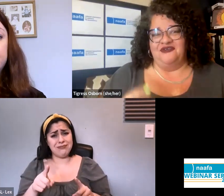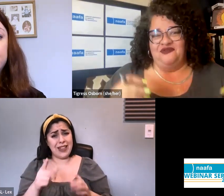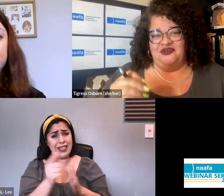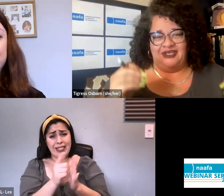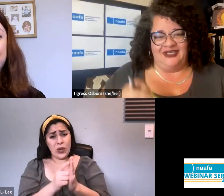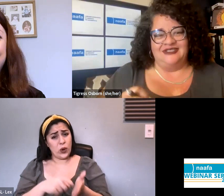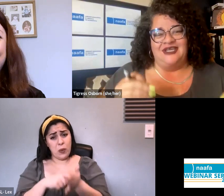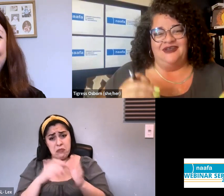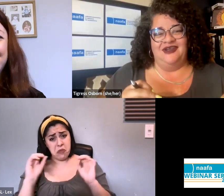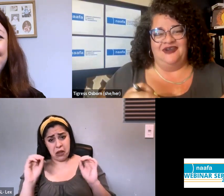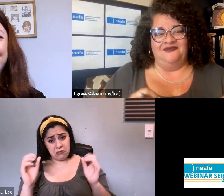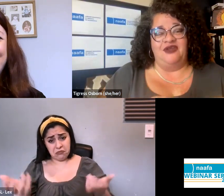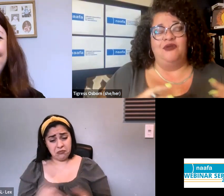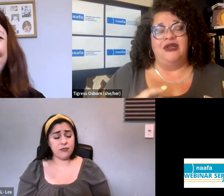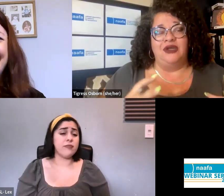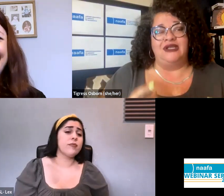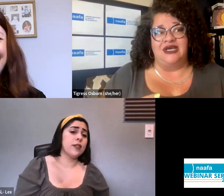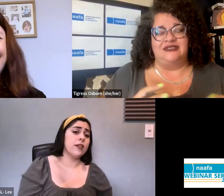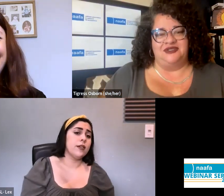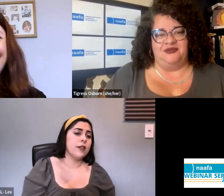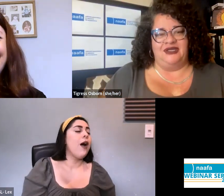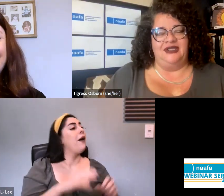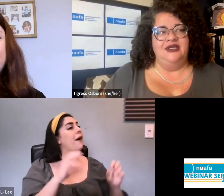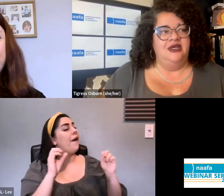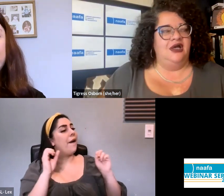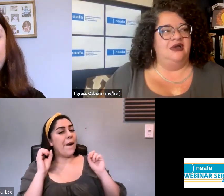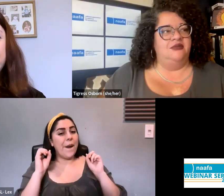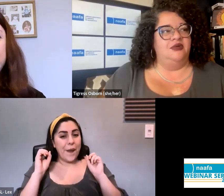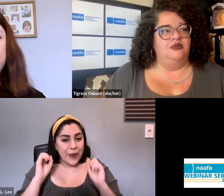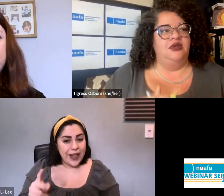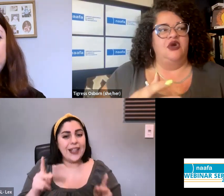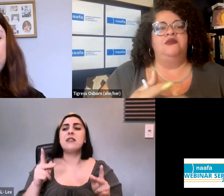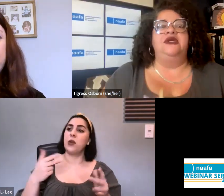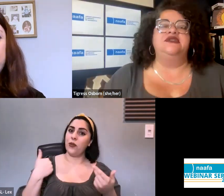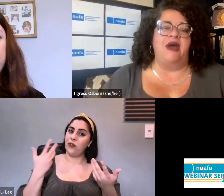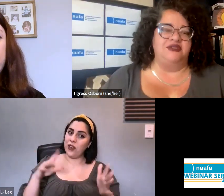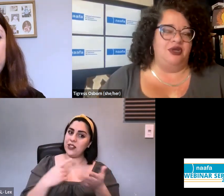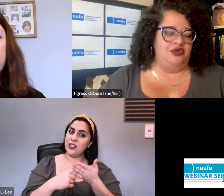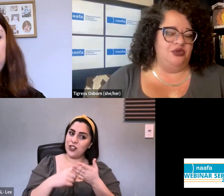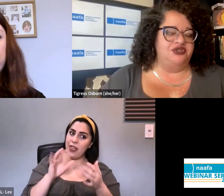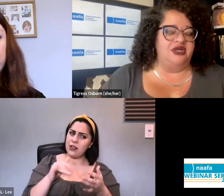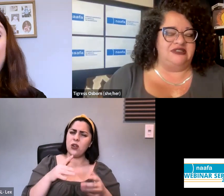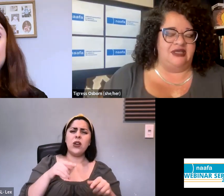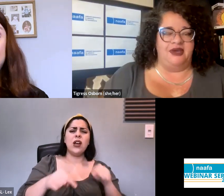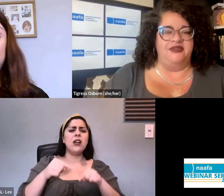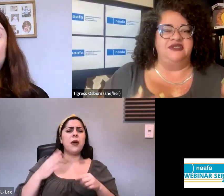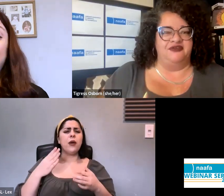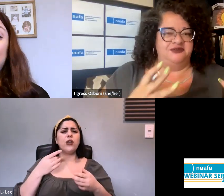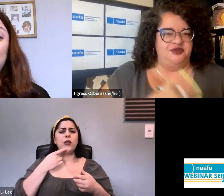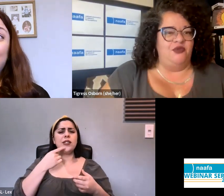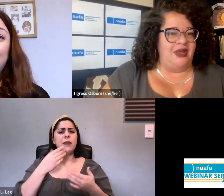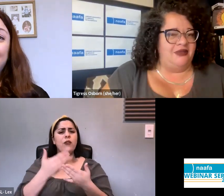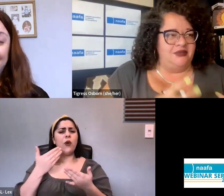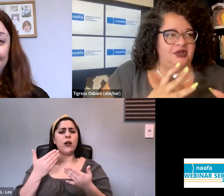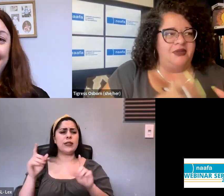that we've covered what it is and what it does to the body, please go back to what you were starting to say about the